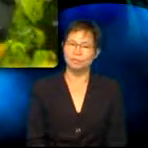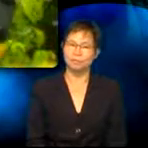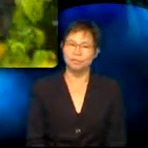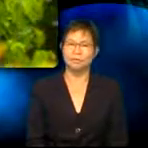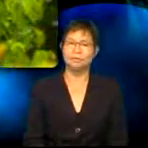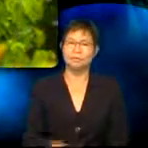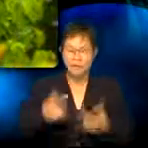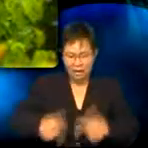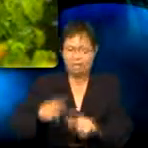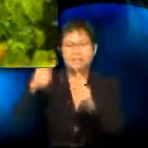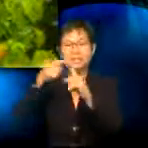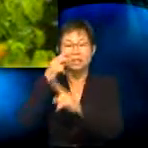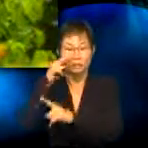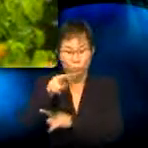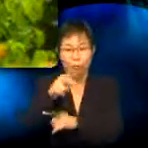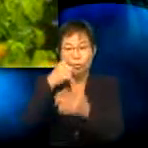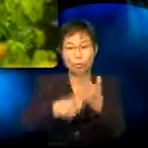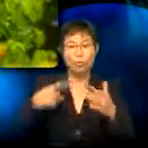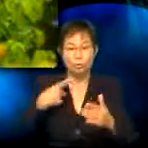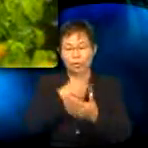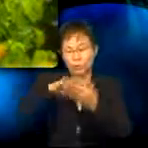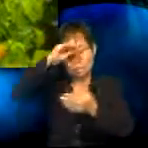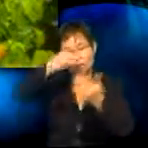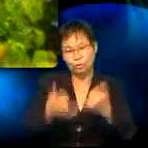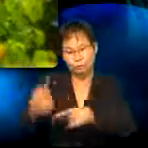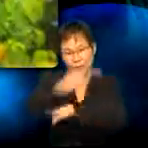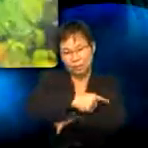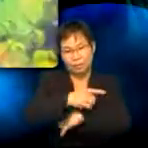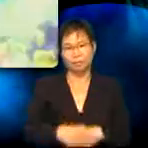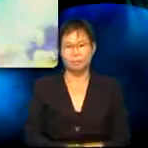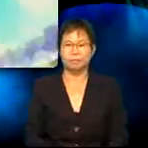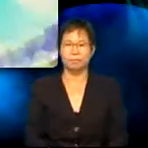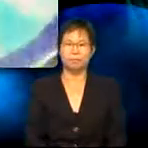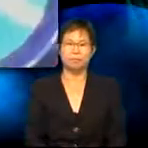Let's take a look at what we have learned today.